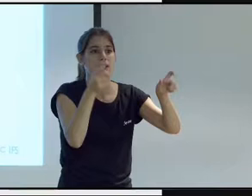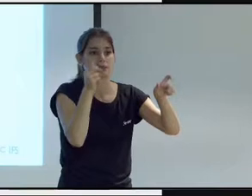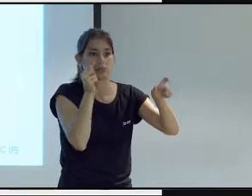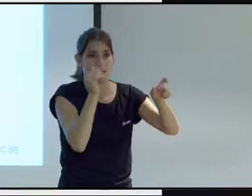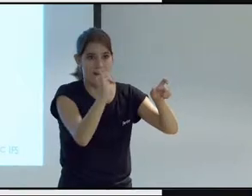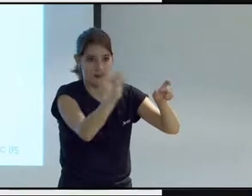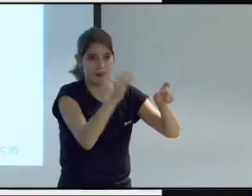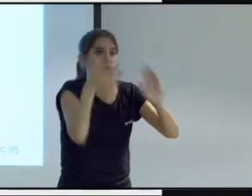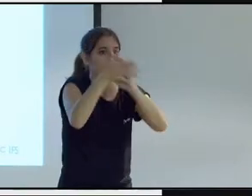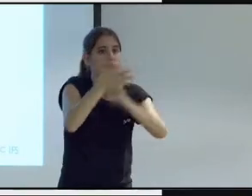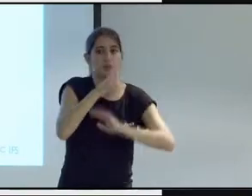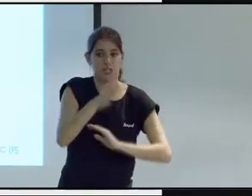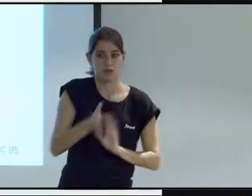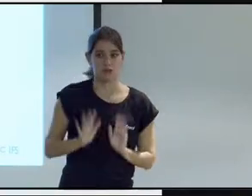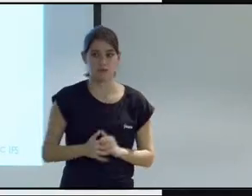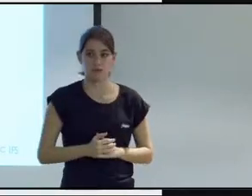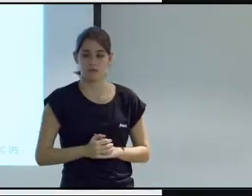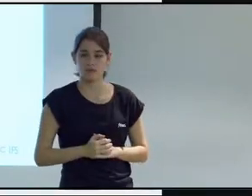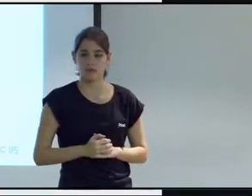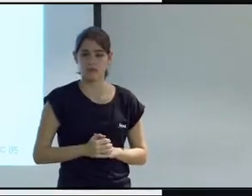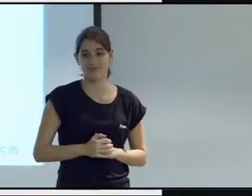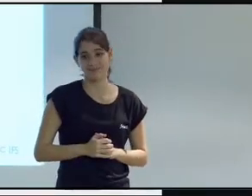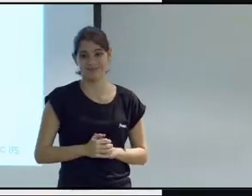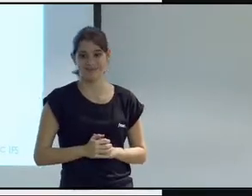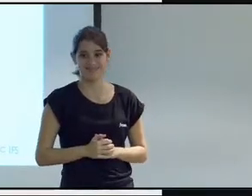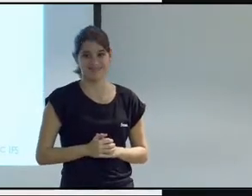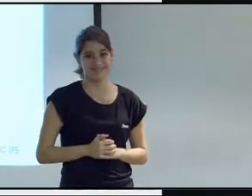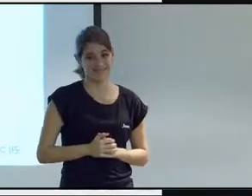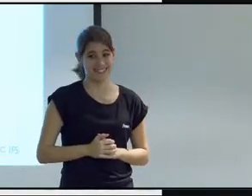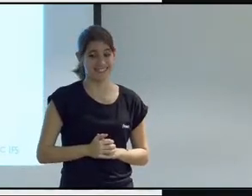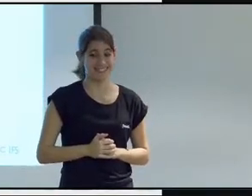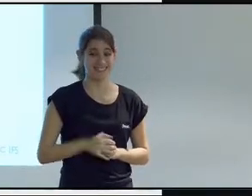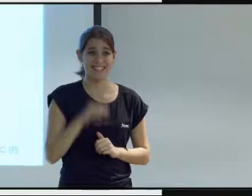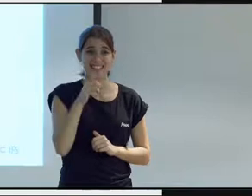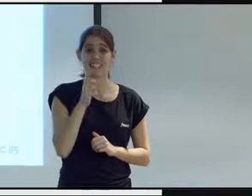I'm describing this for those of you who cannot see my slide.